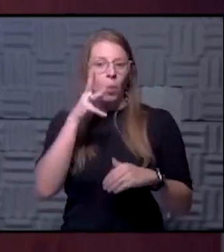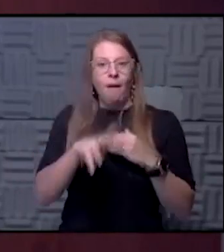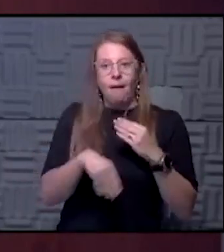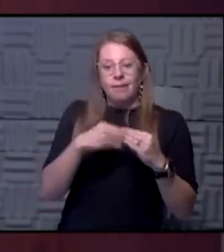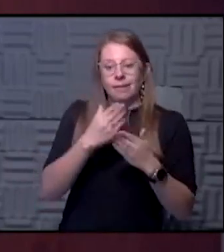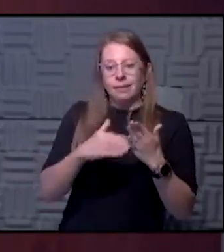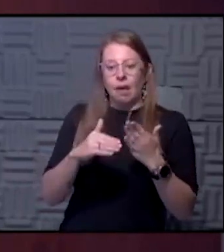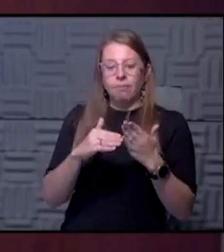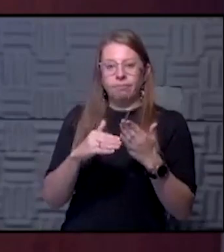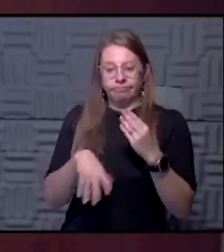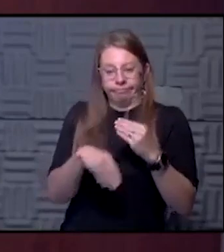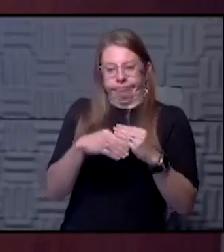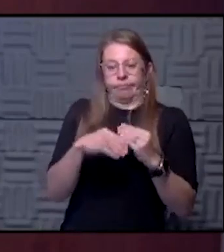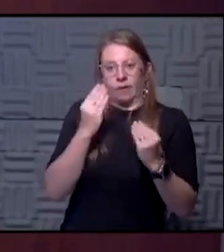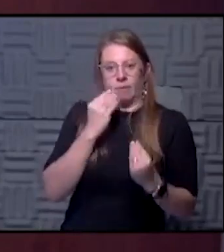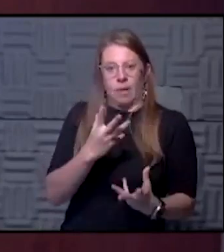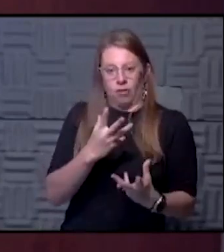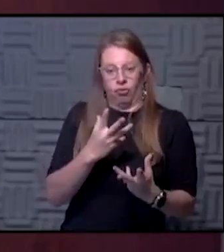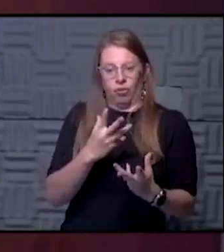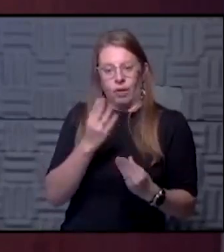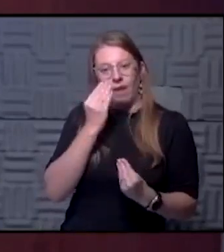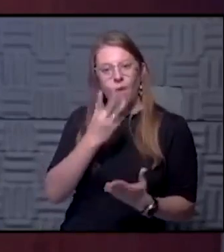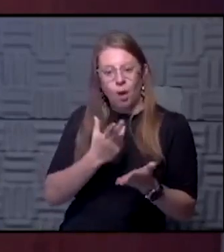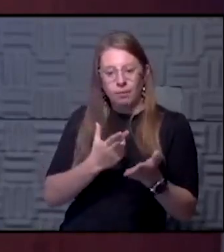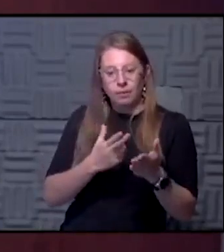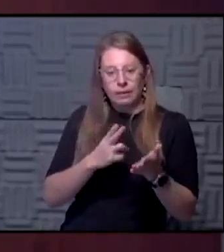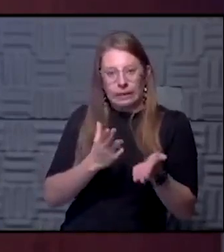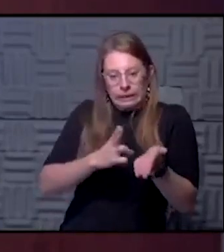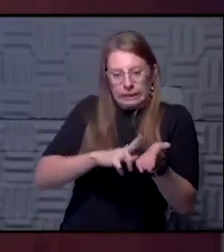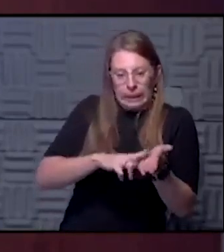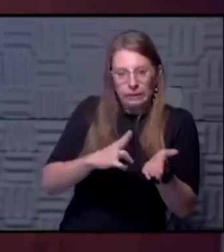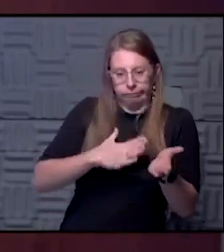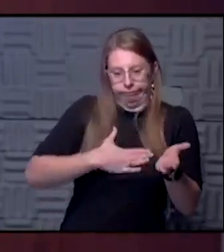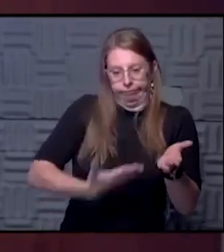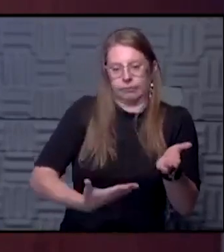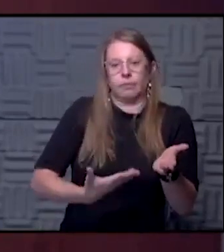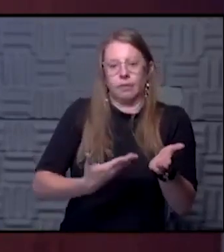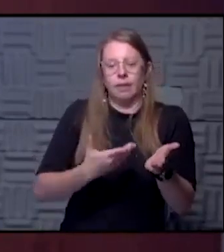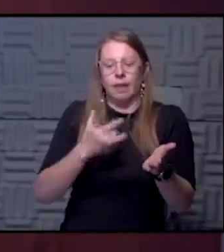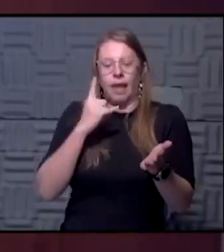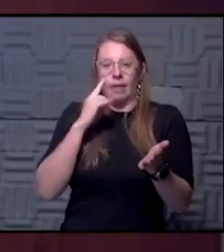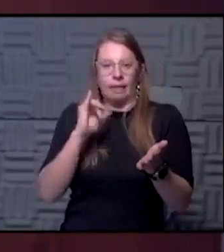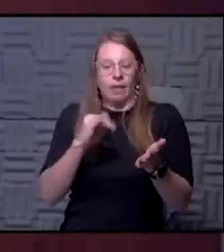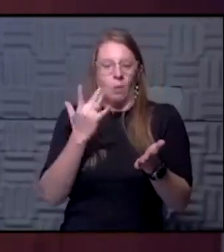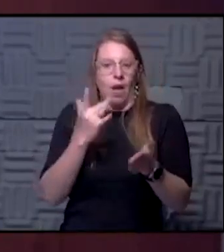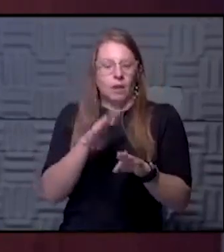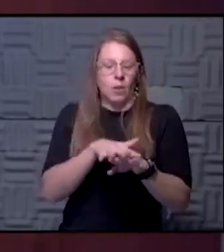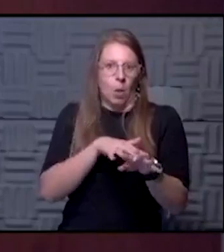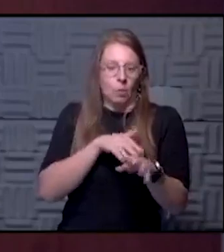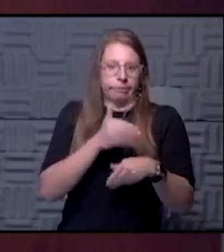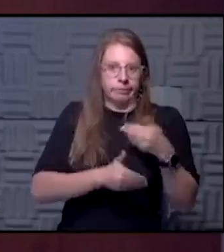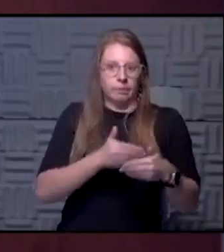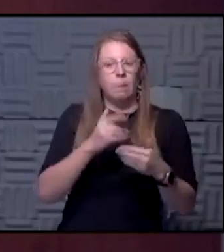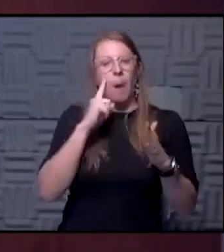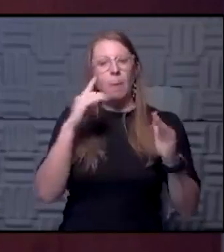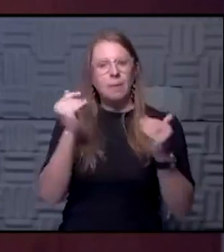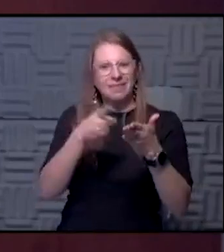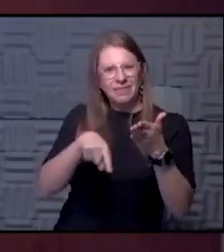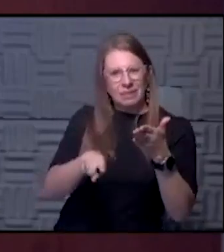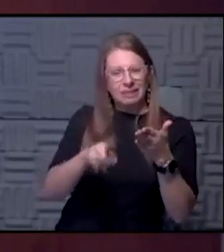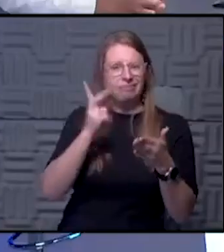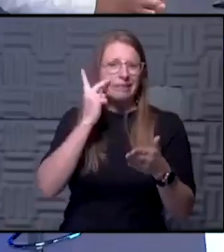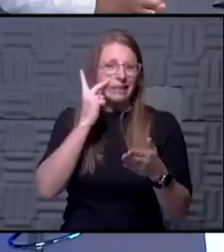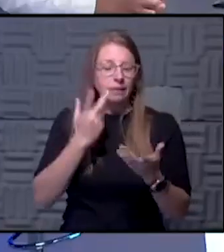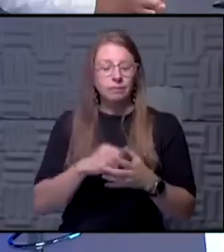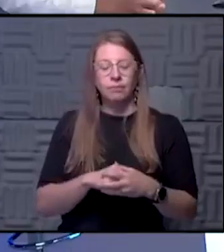additional information to the informed consent. That's kind of what's slowing things down, I think. But maybe this next week, I'm hoping. Okay,